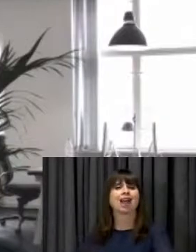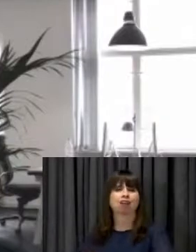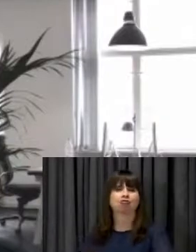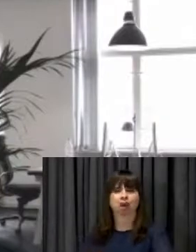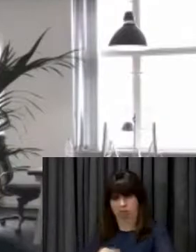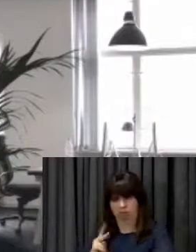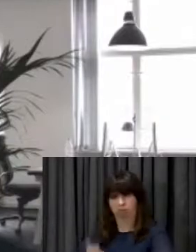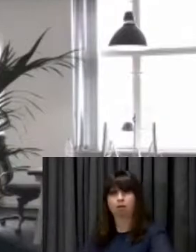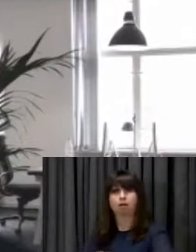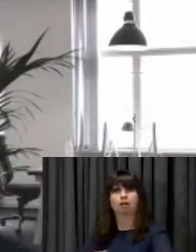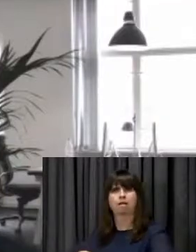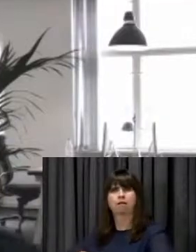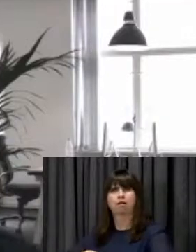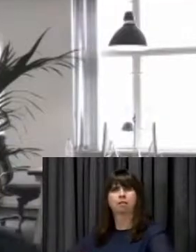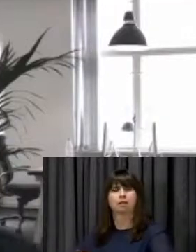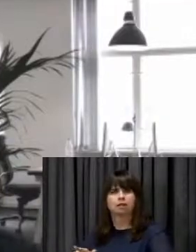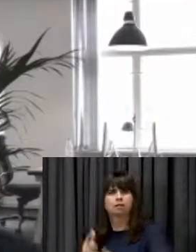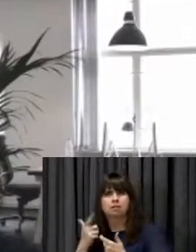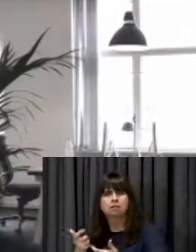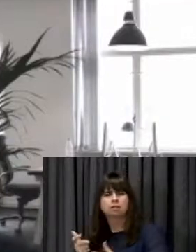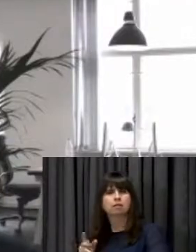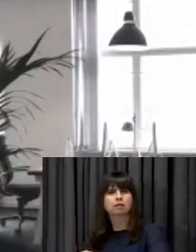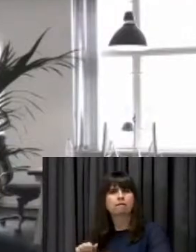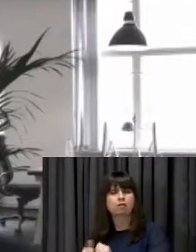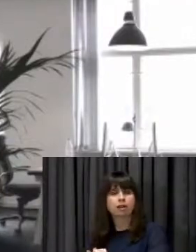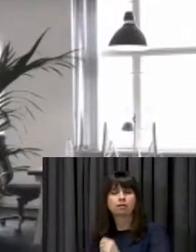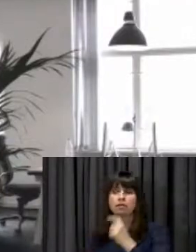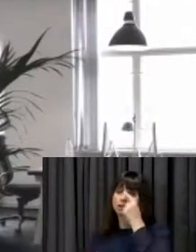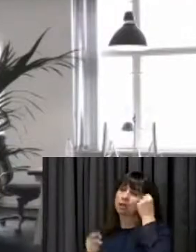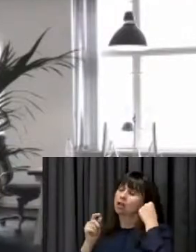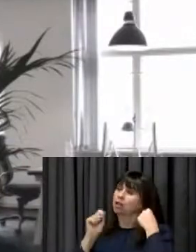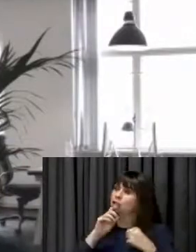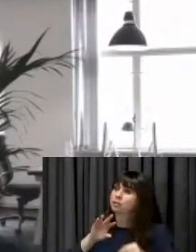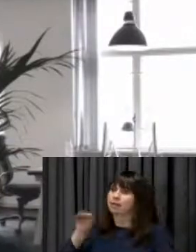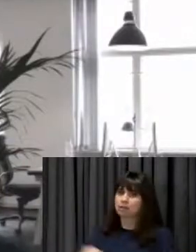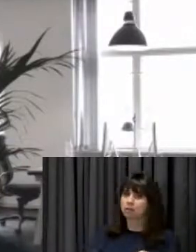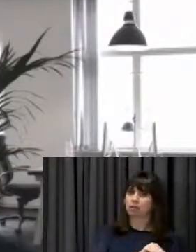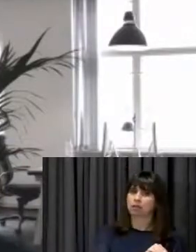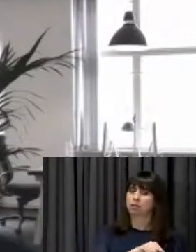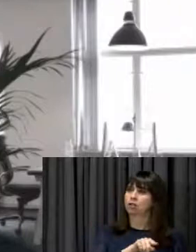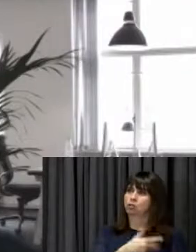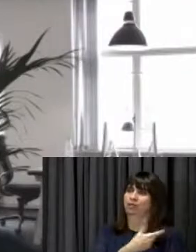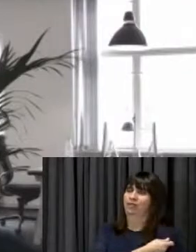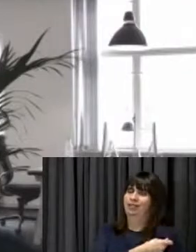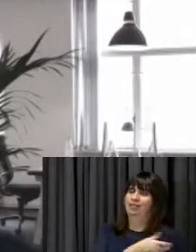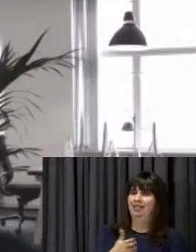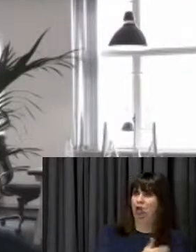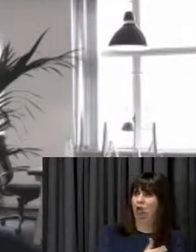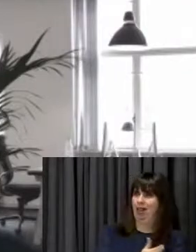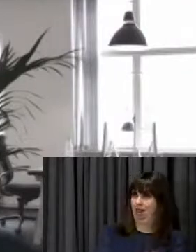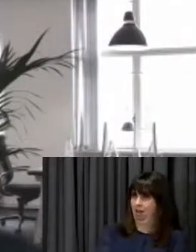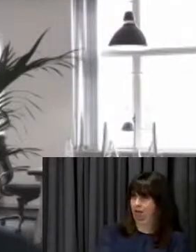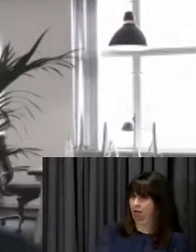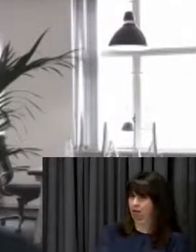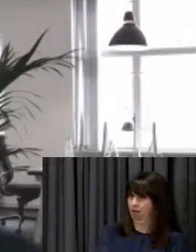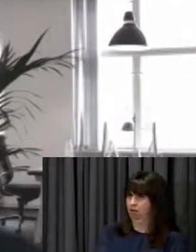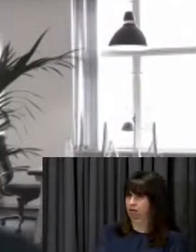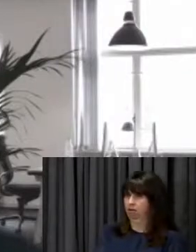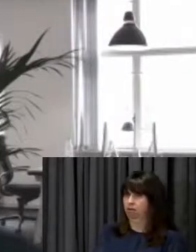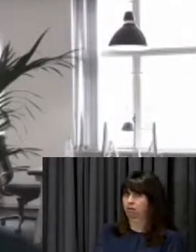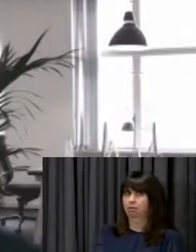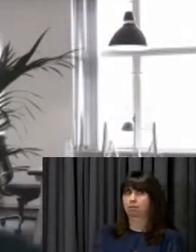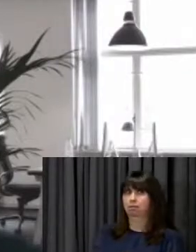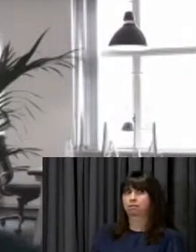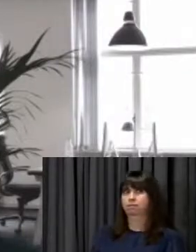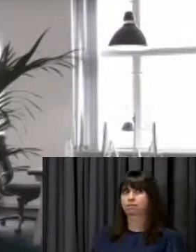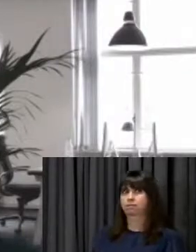to suggest there would be an announcement coming on vaccine priority and unpaid carers. Her mood suggested an optimistic